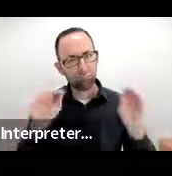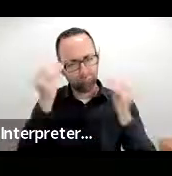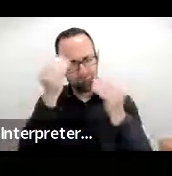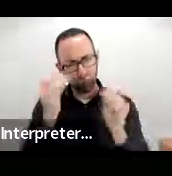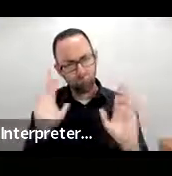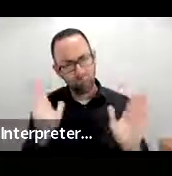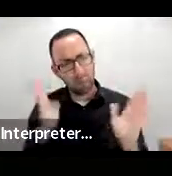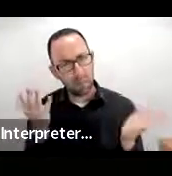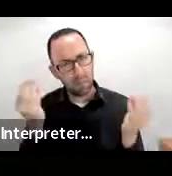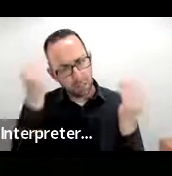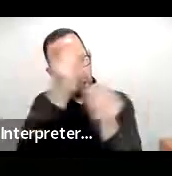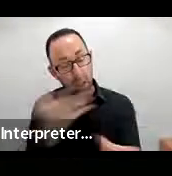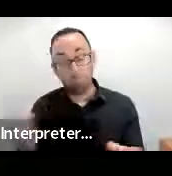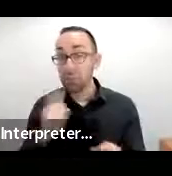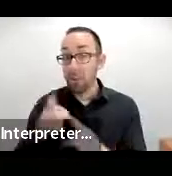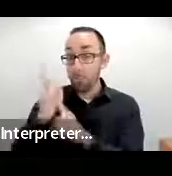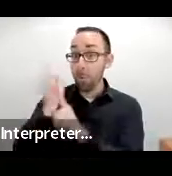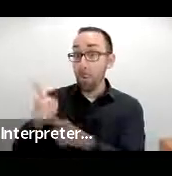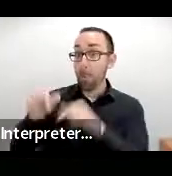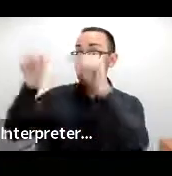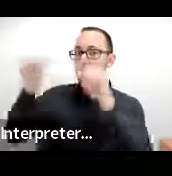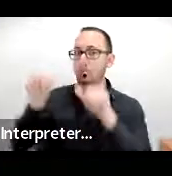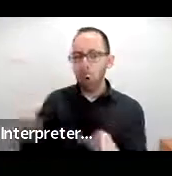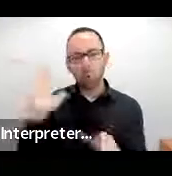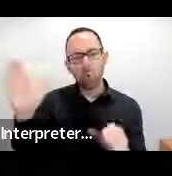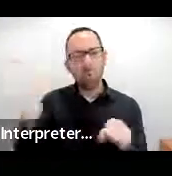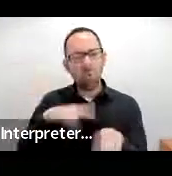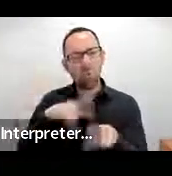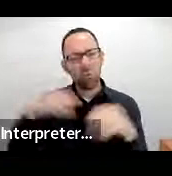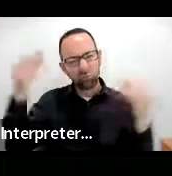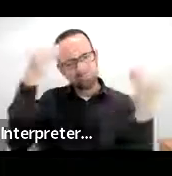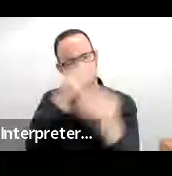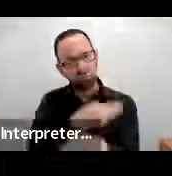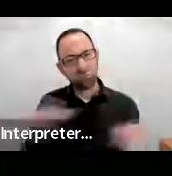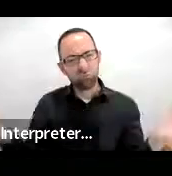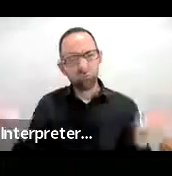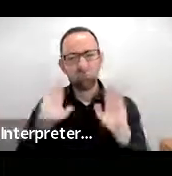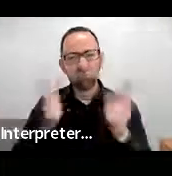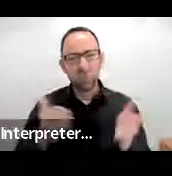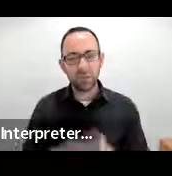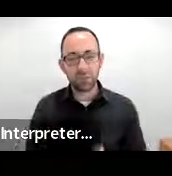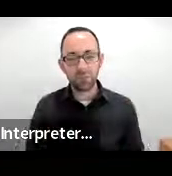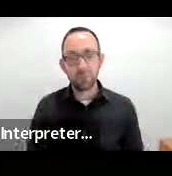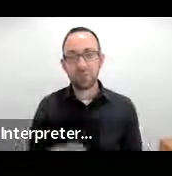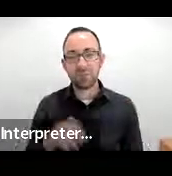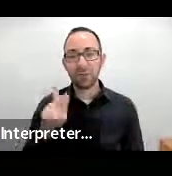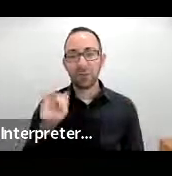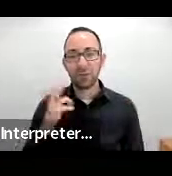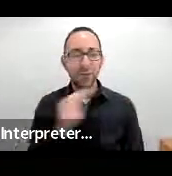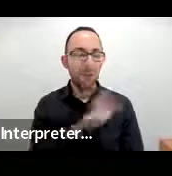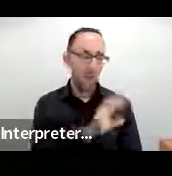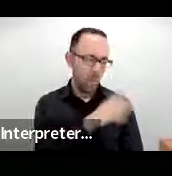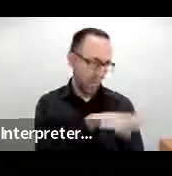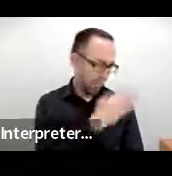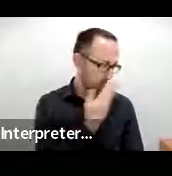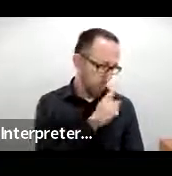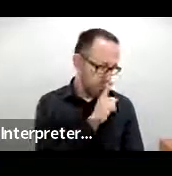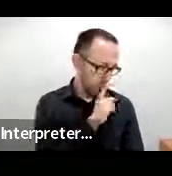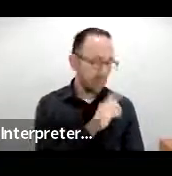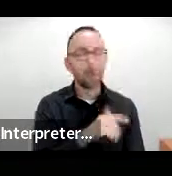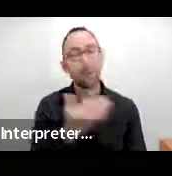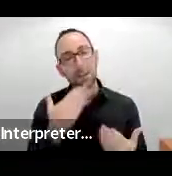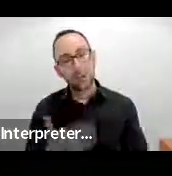you'll know. Once we post everything, we will send it out to you. I know, baby. Okay. Thank you so much. You got